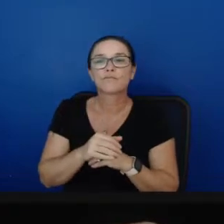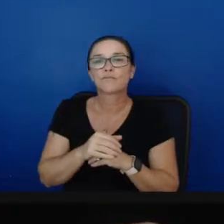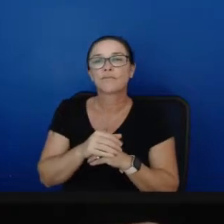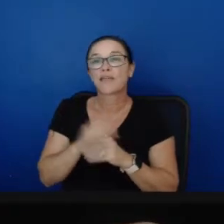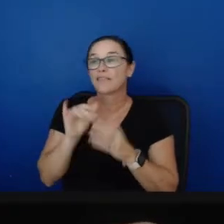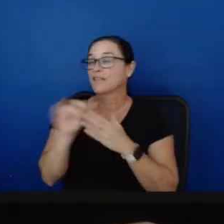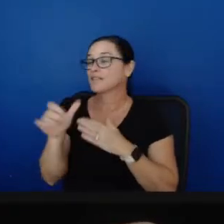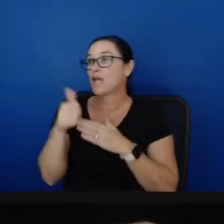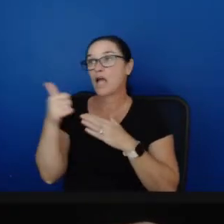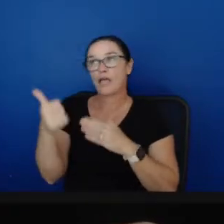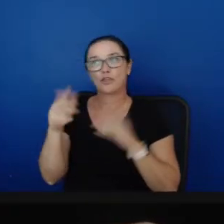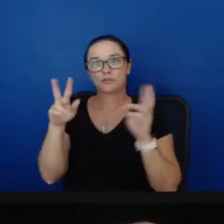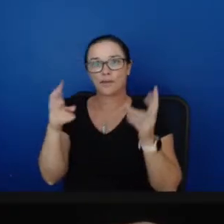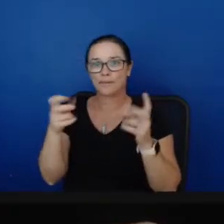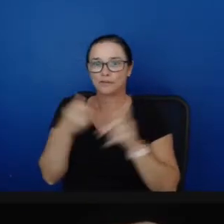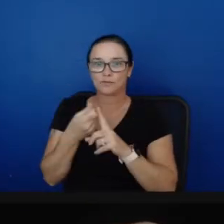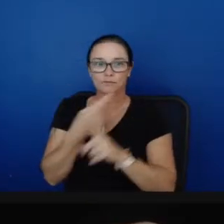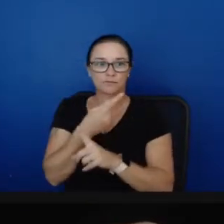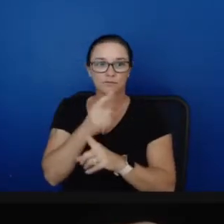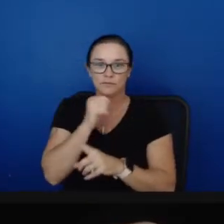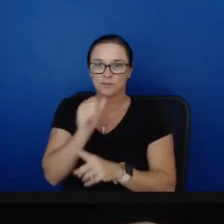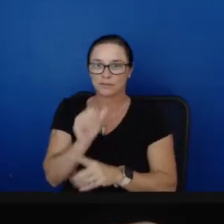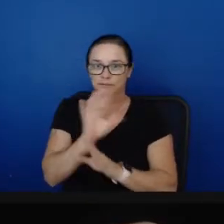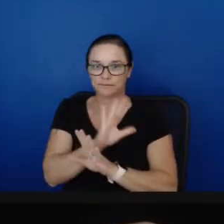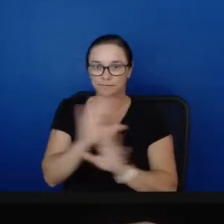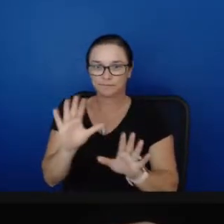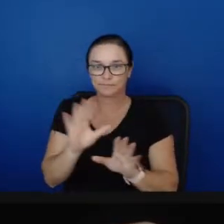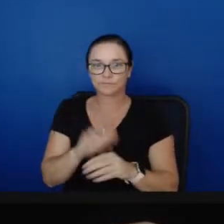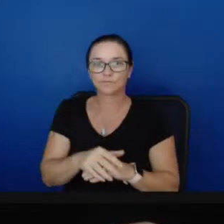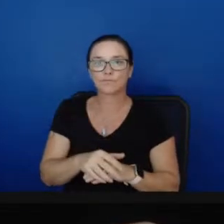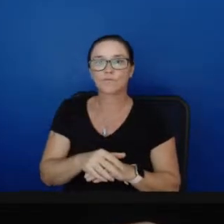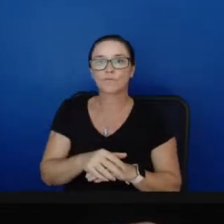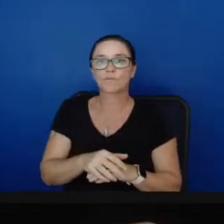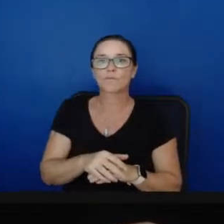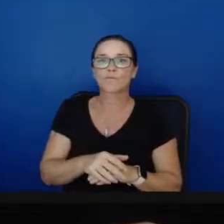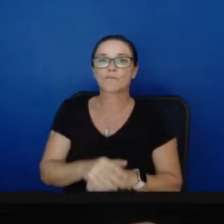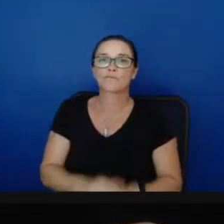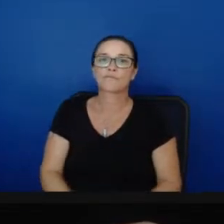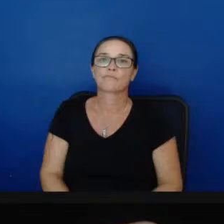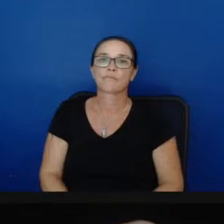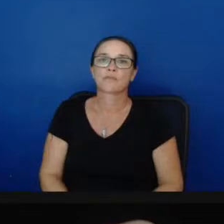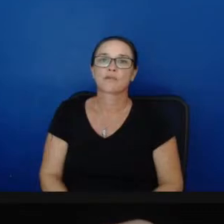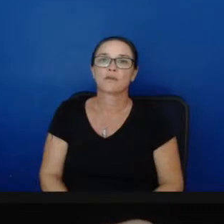go off on a tangent right here. Just to say that there he is,